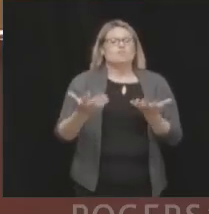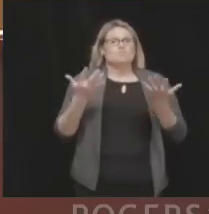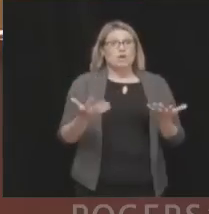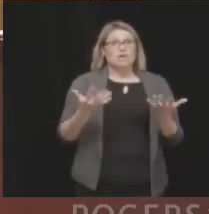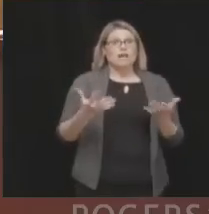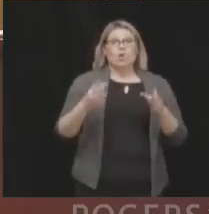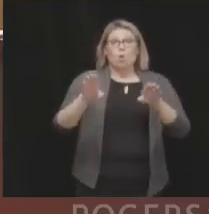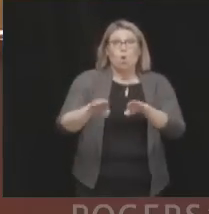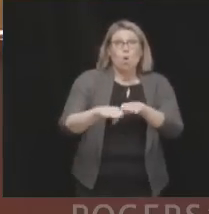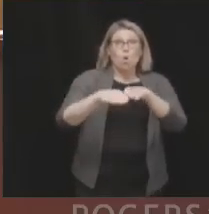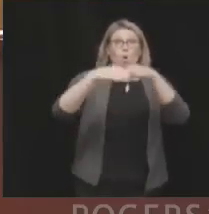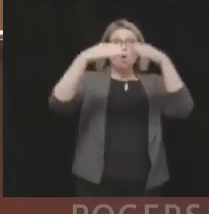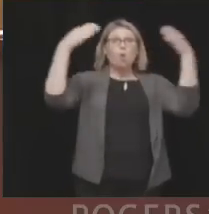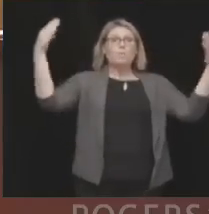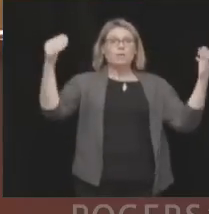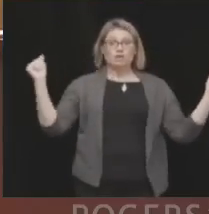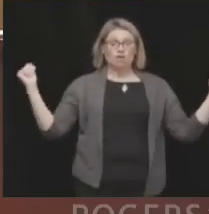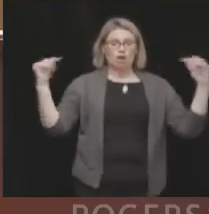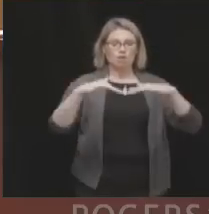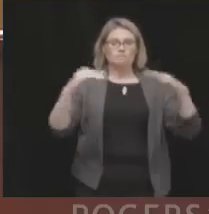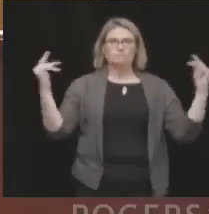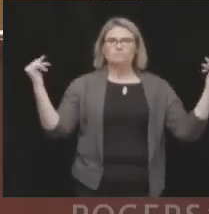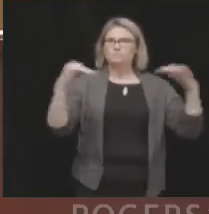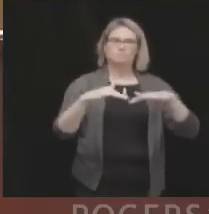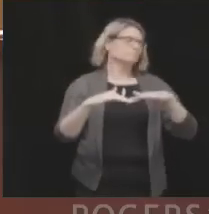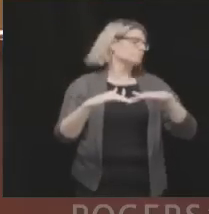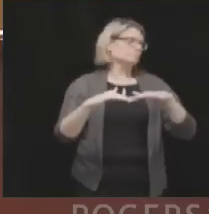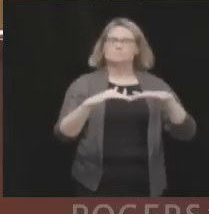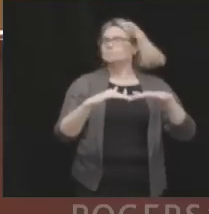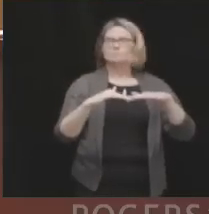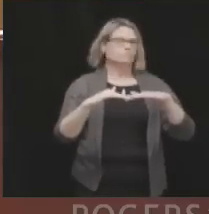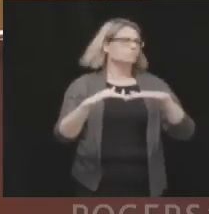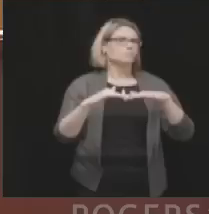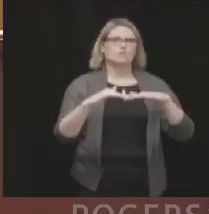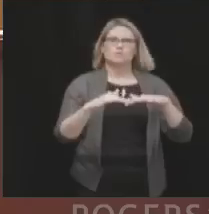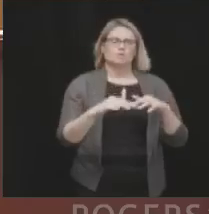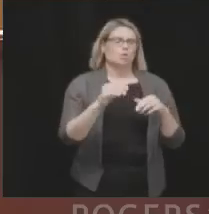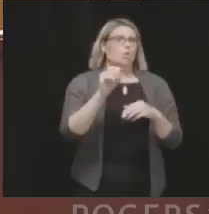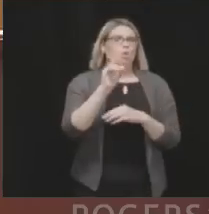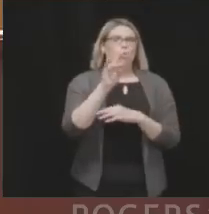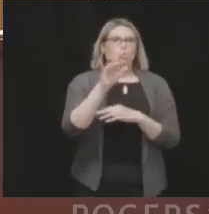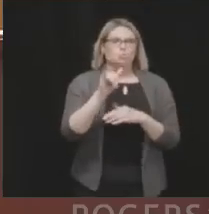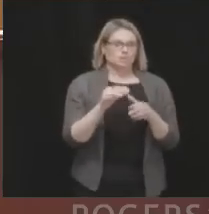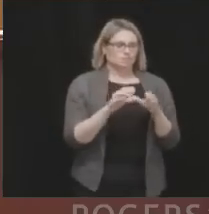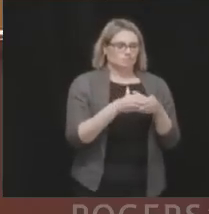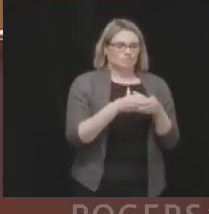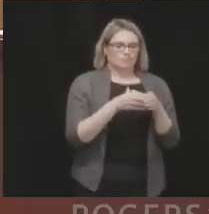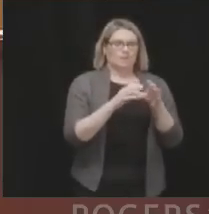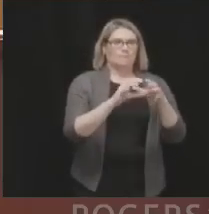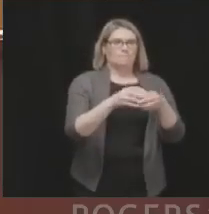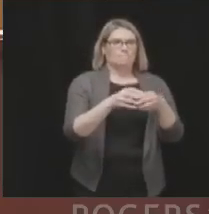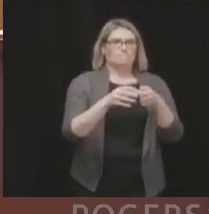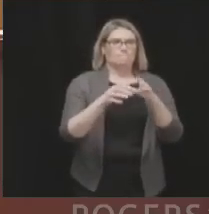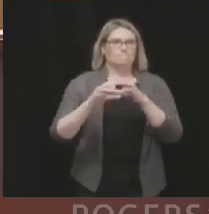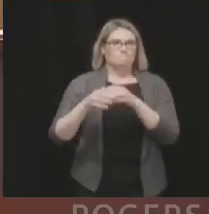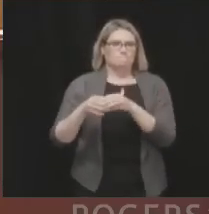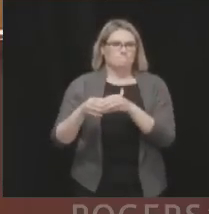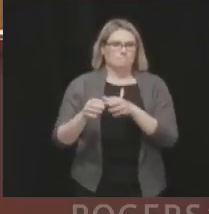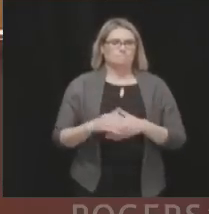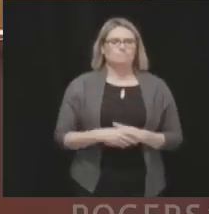can open more. Under our current projections, we could move into the next phase of orange in